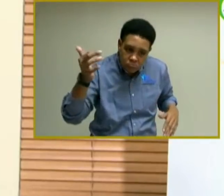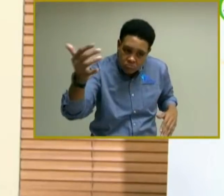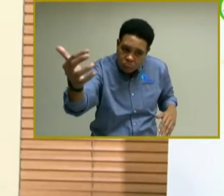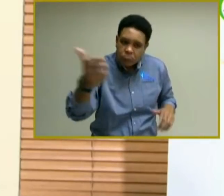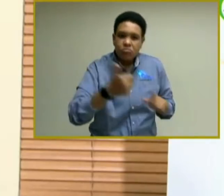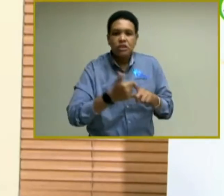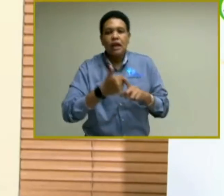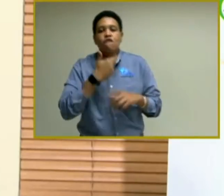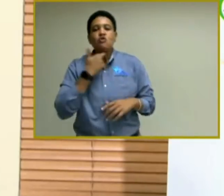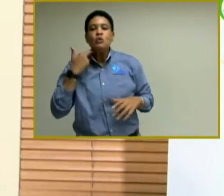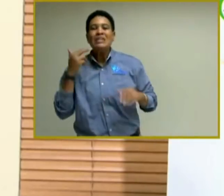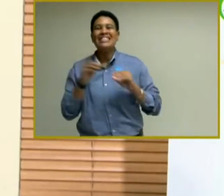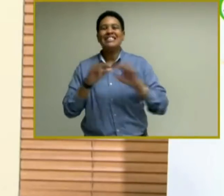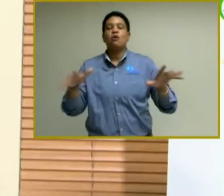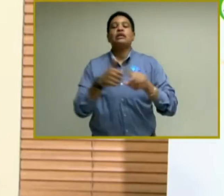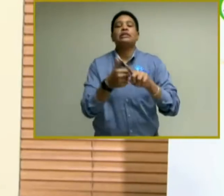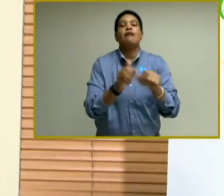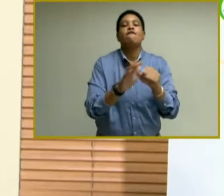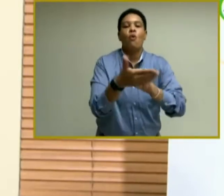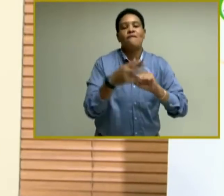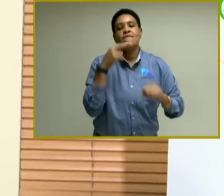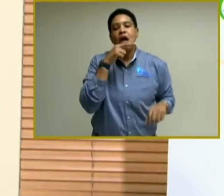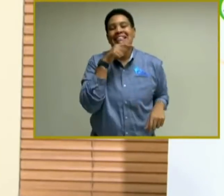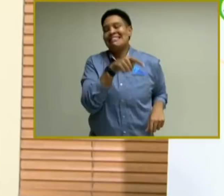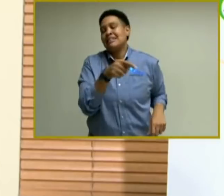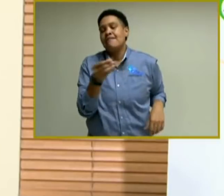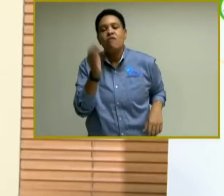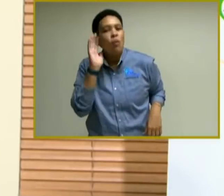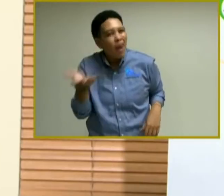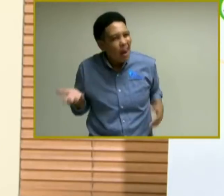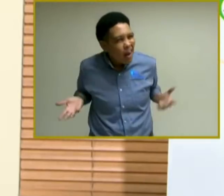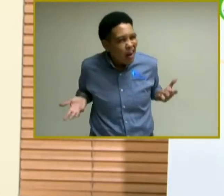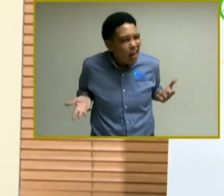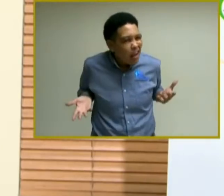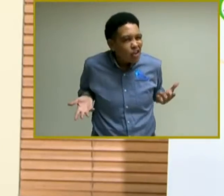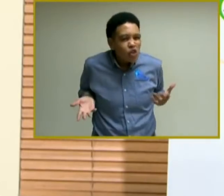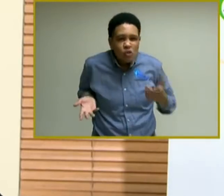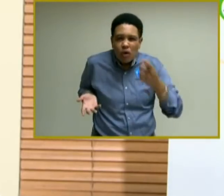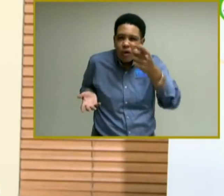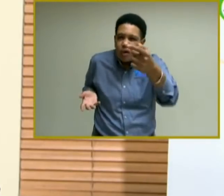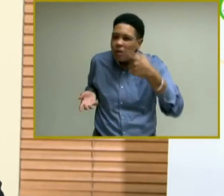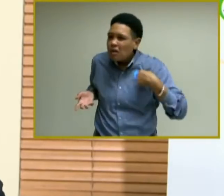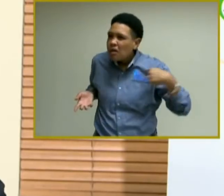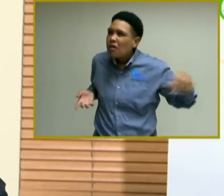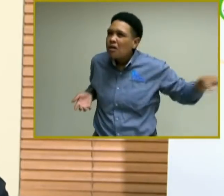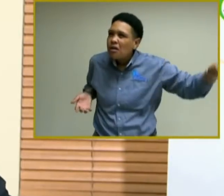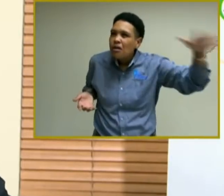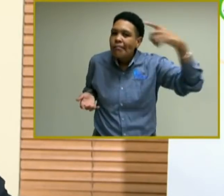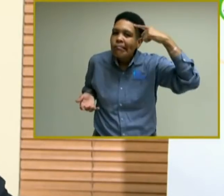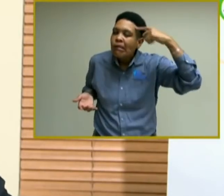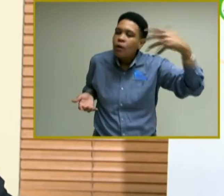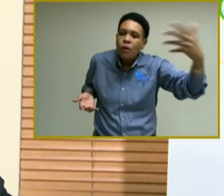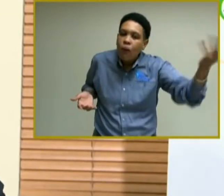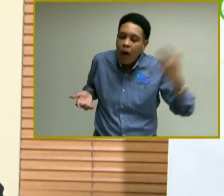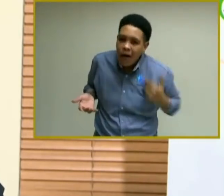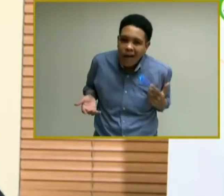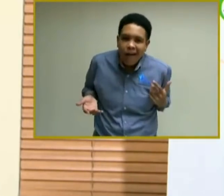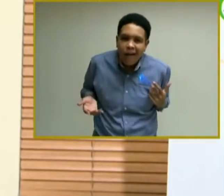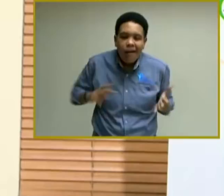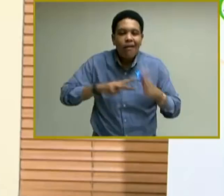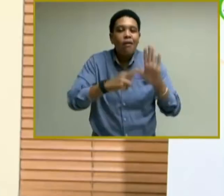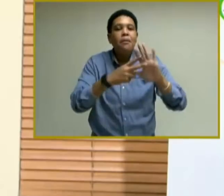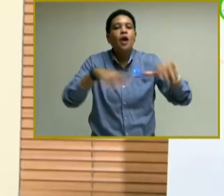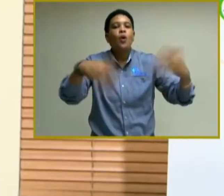spread of the COVID virus. So where does that leave us? Because it is